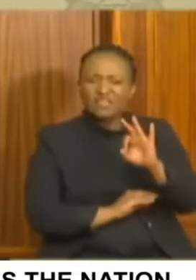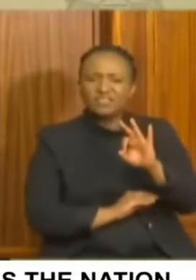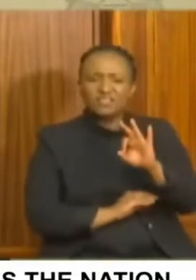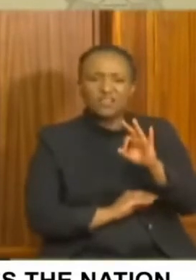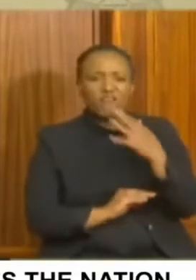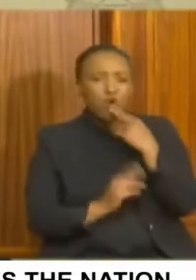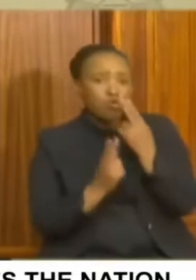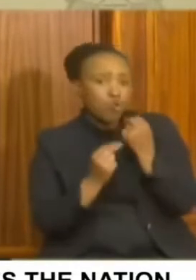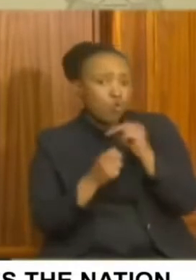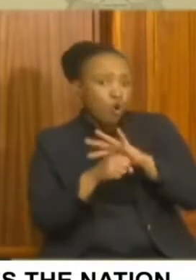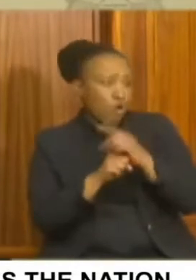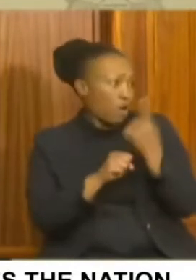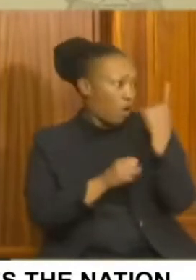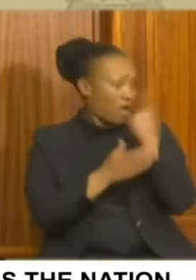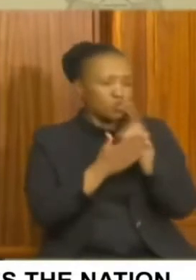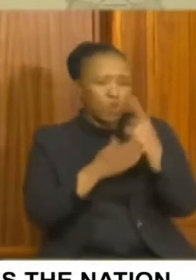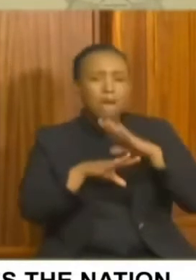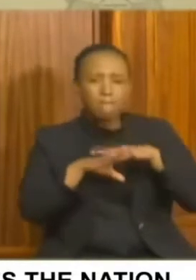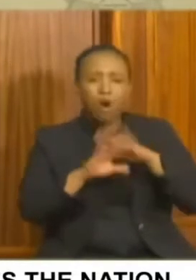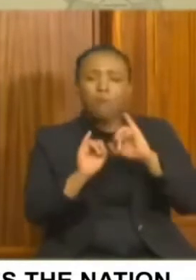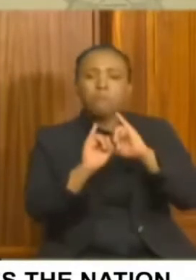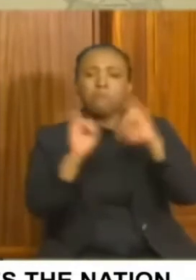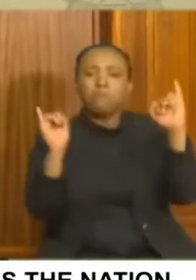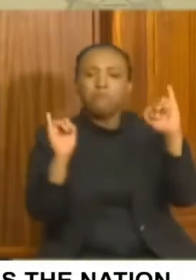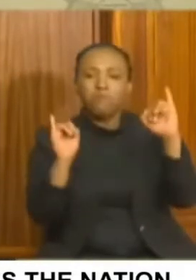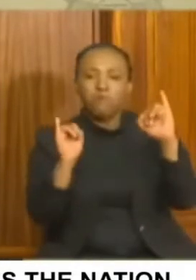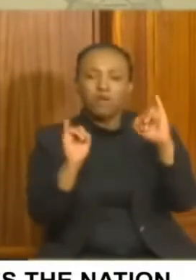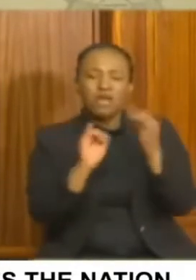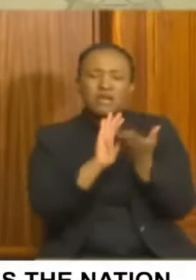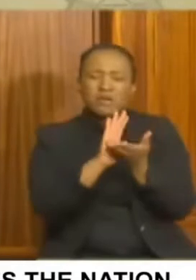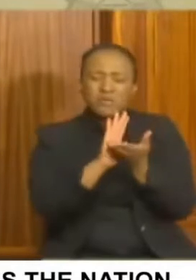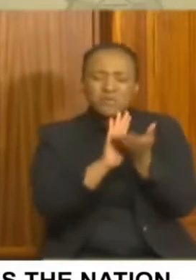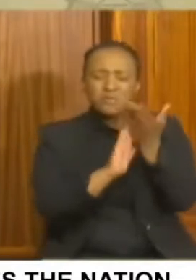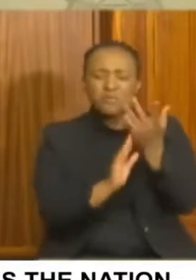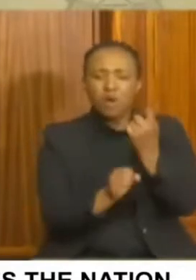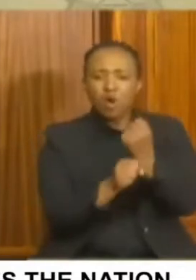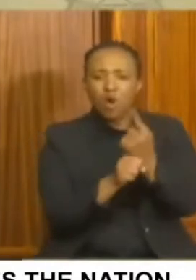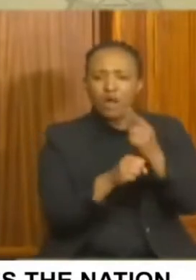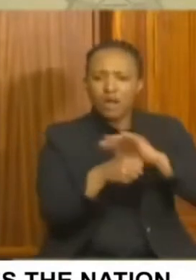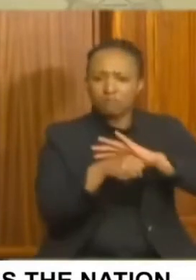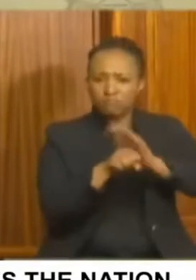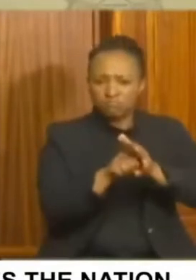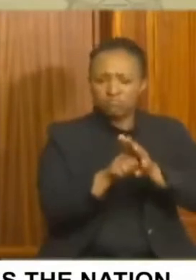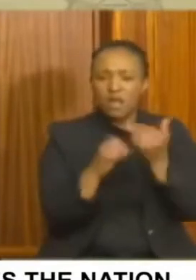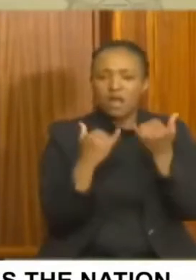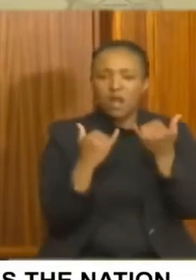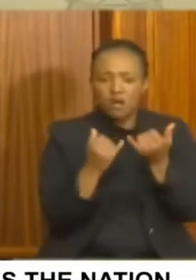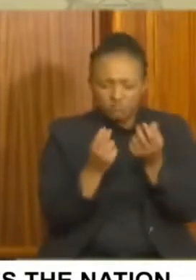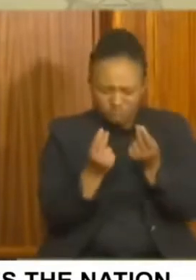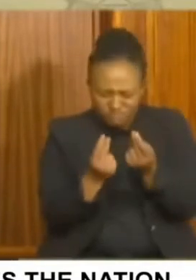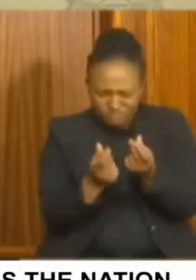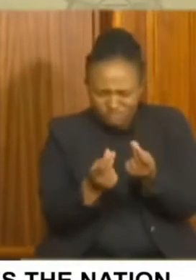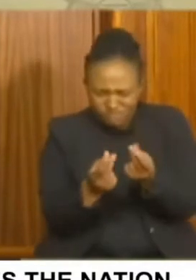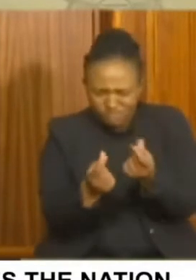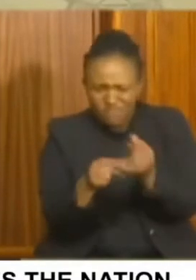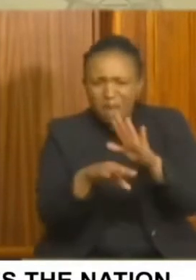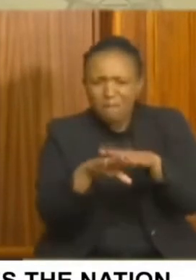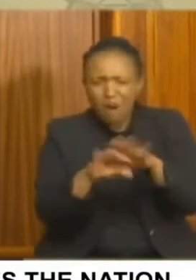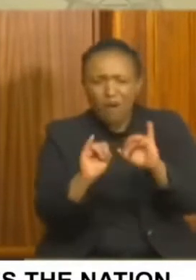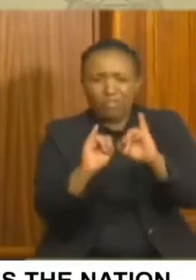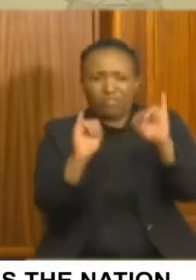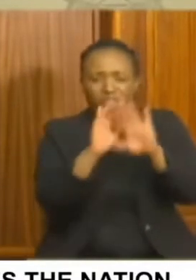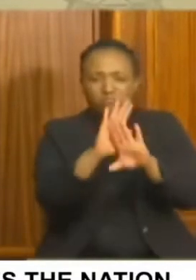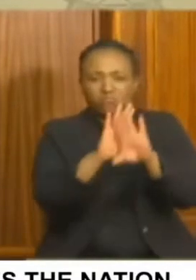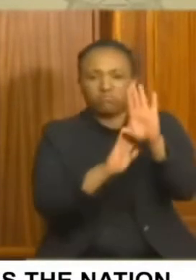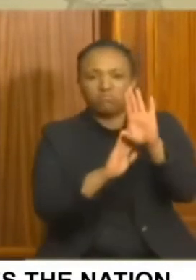over the last week. Shocker. The increase in infections in Gauteng is now faster and steeper than